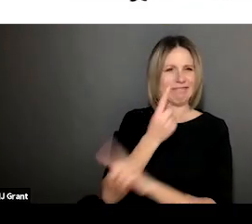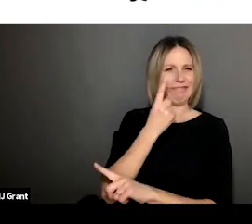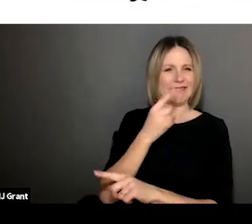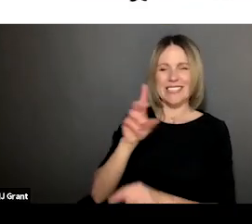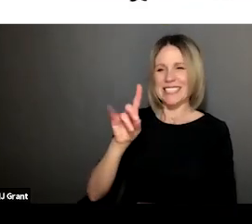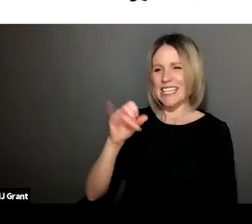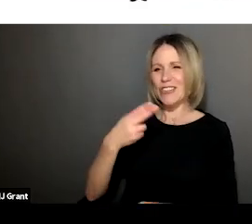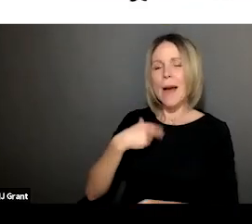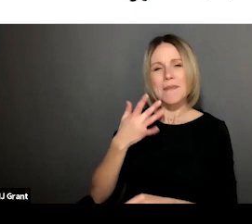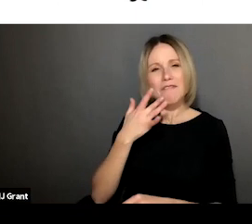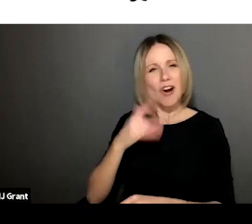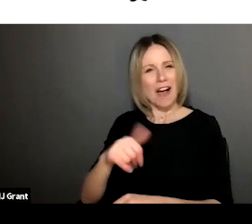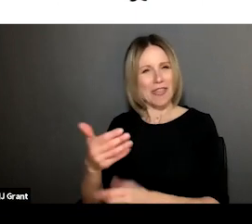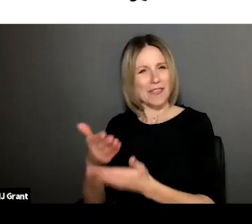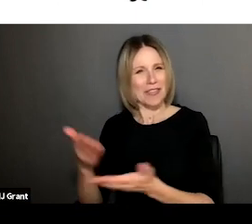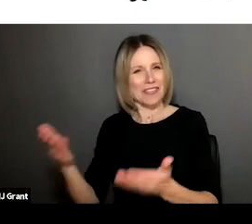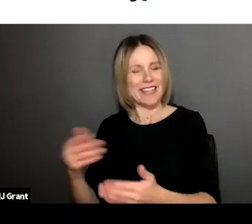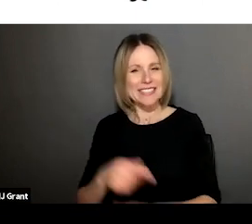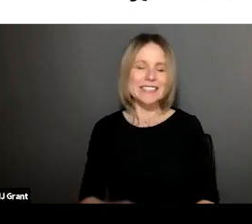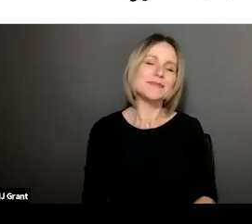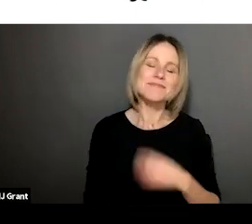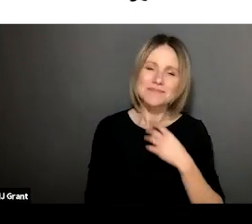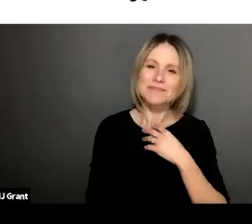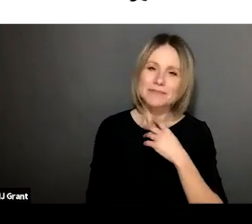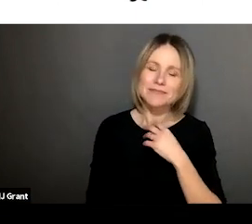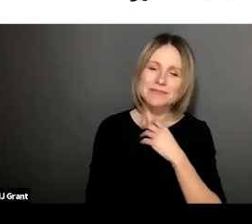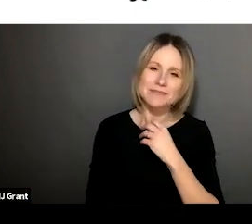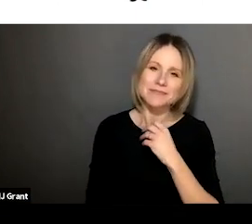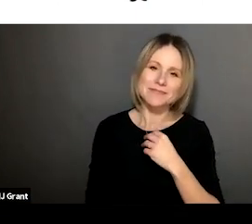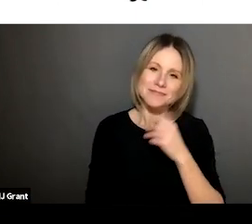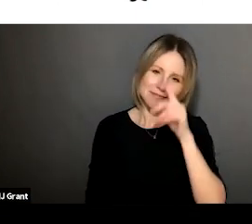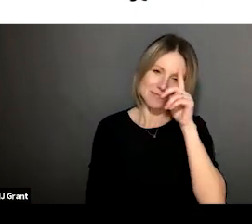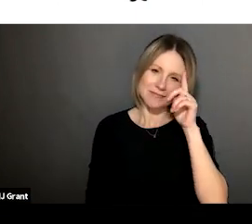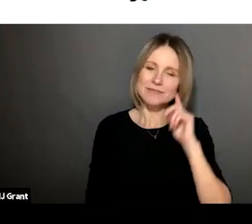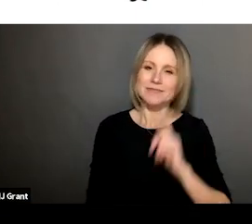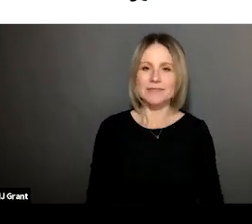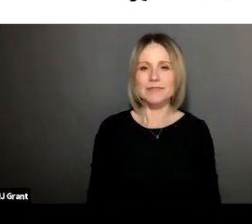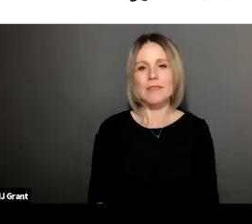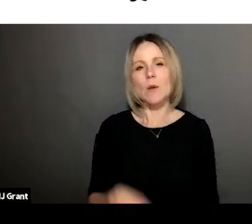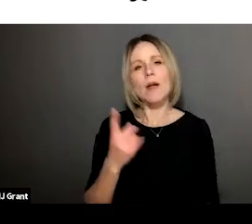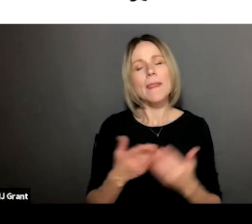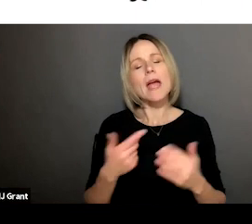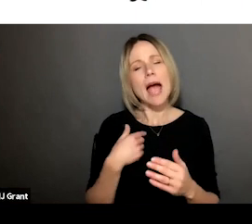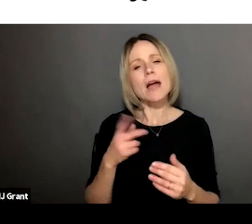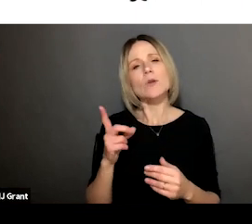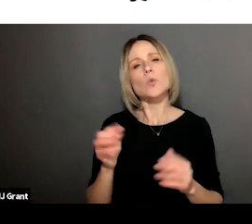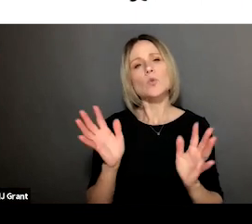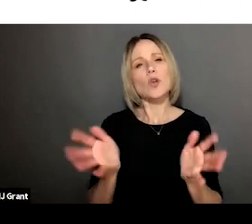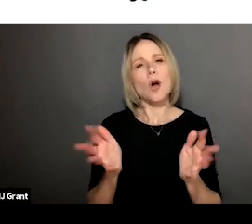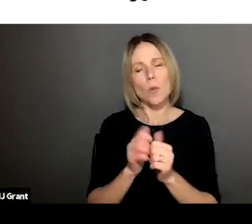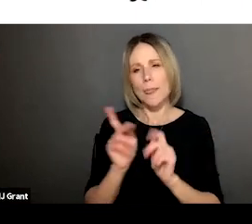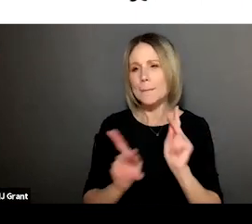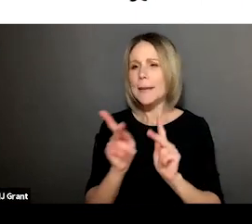So this connects up to something that we were just talking about. But one thing that when I've talked to people about writing